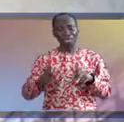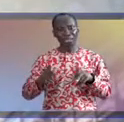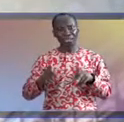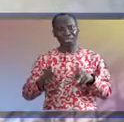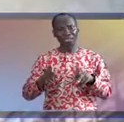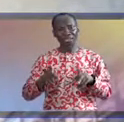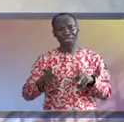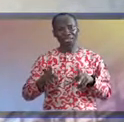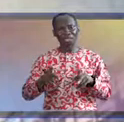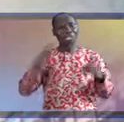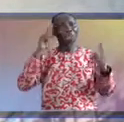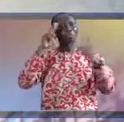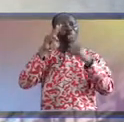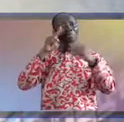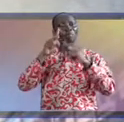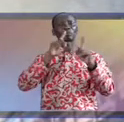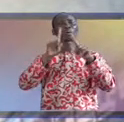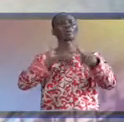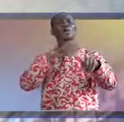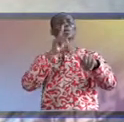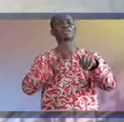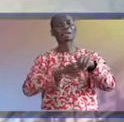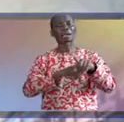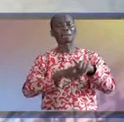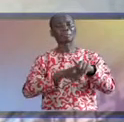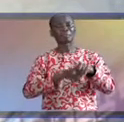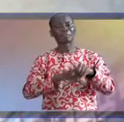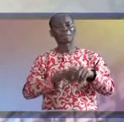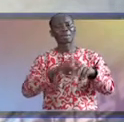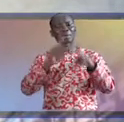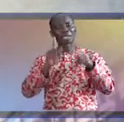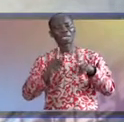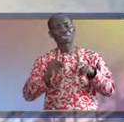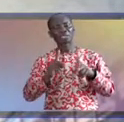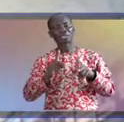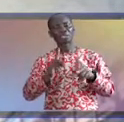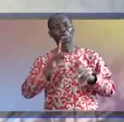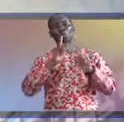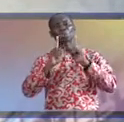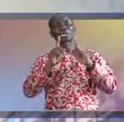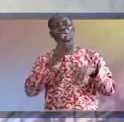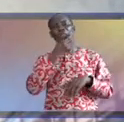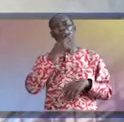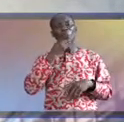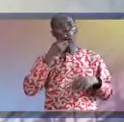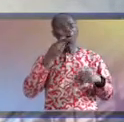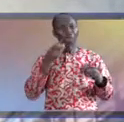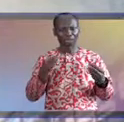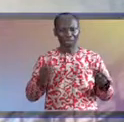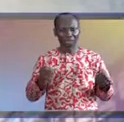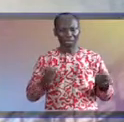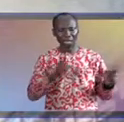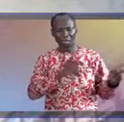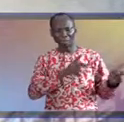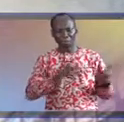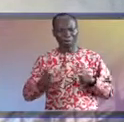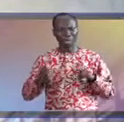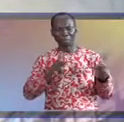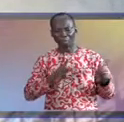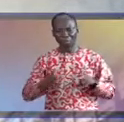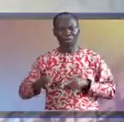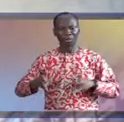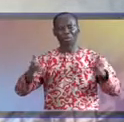prophet Isaiah, saying, the voice of one crying in the wilderness, prepare the way of